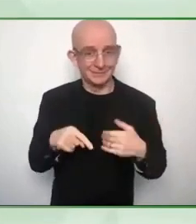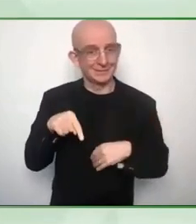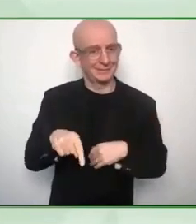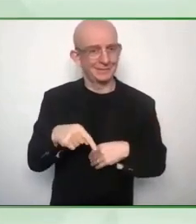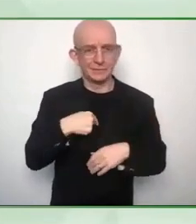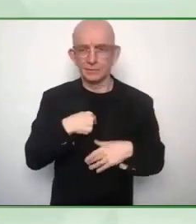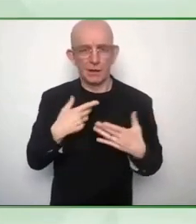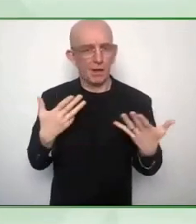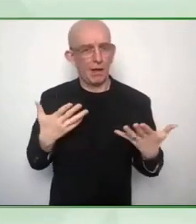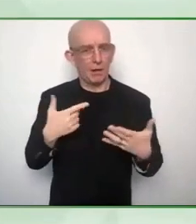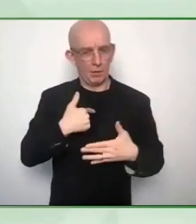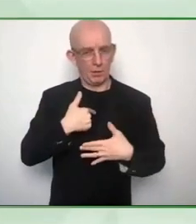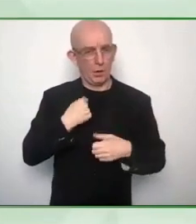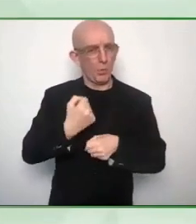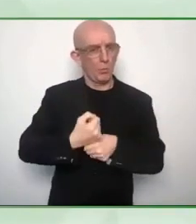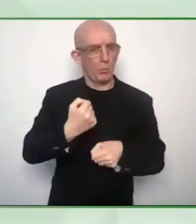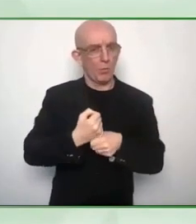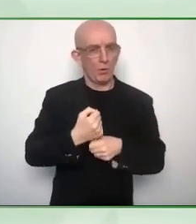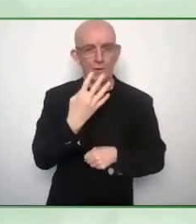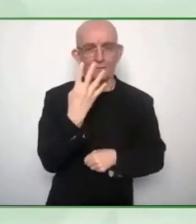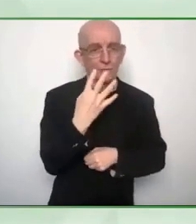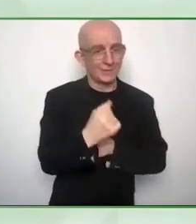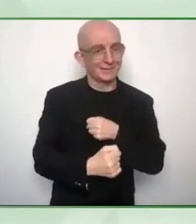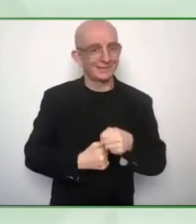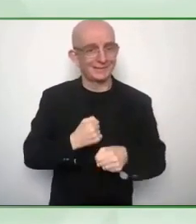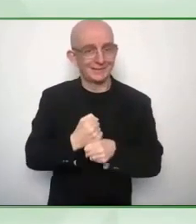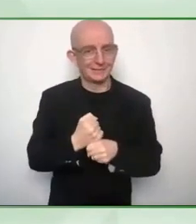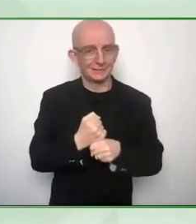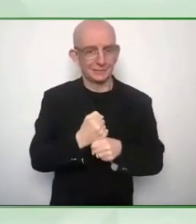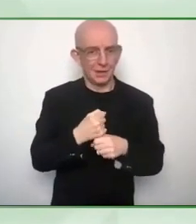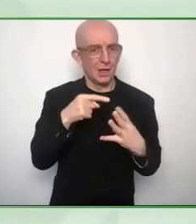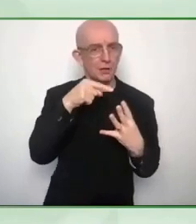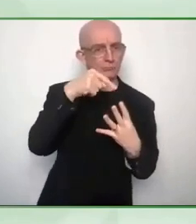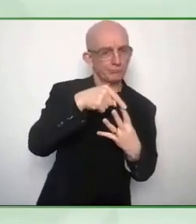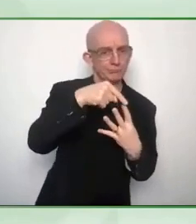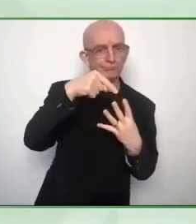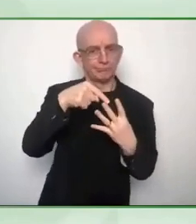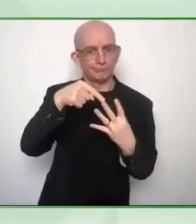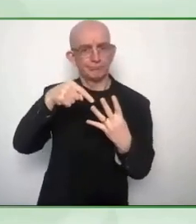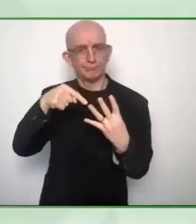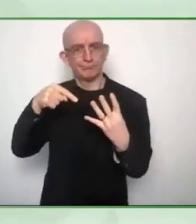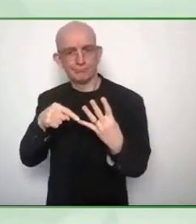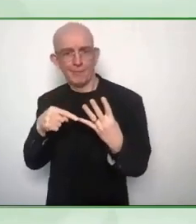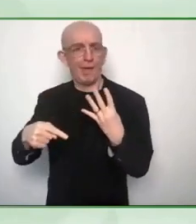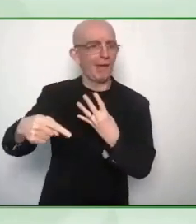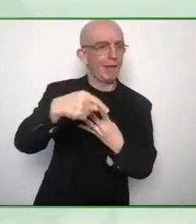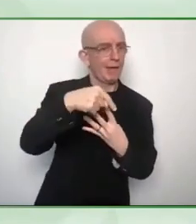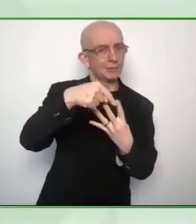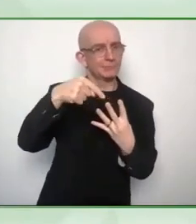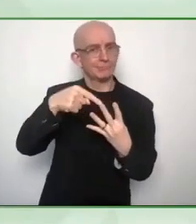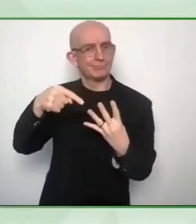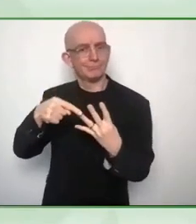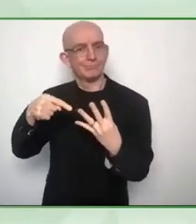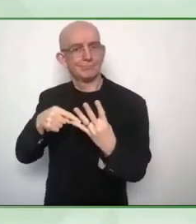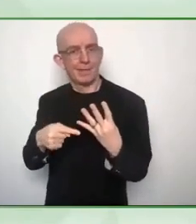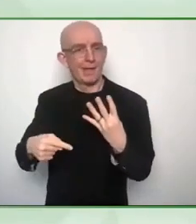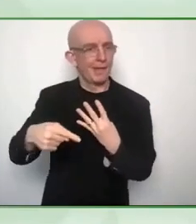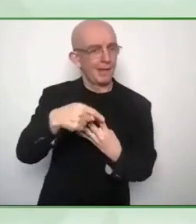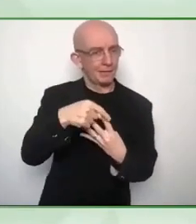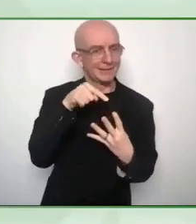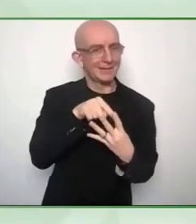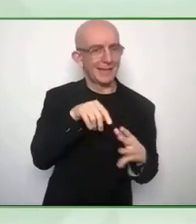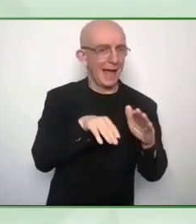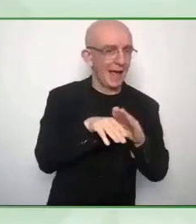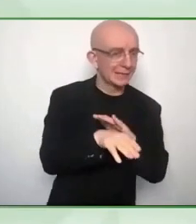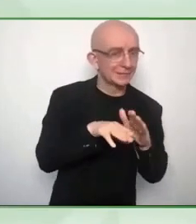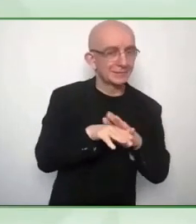your input. Our call for nominations will go out in late spring, and just map